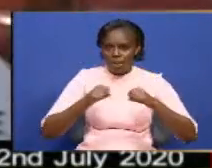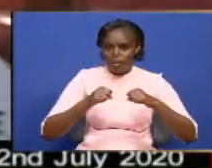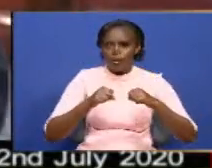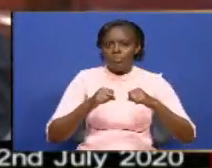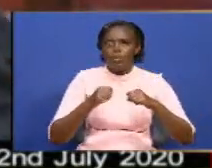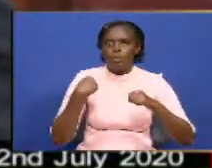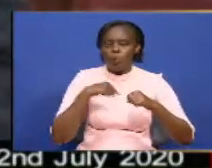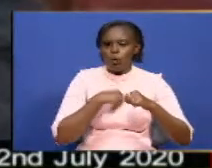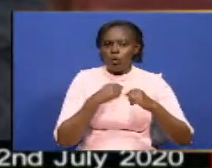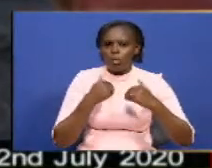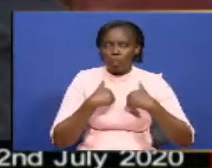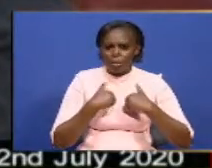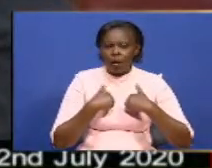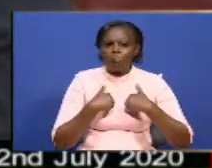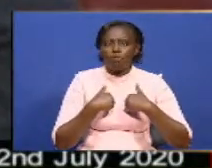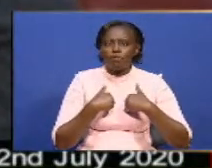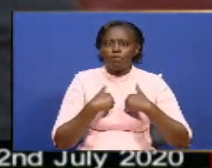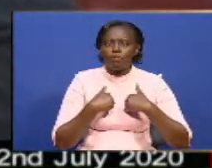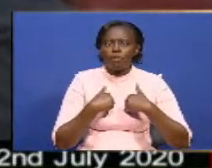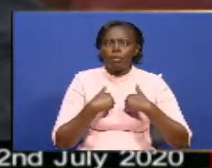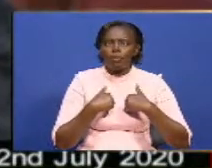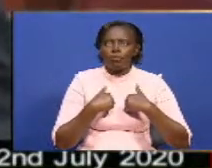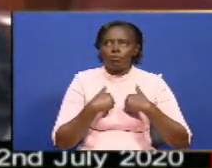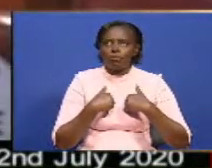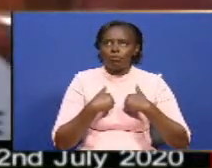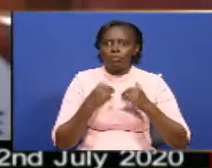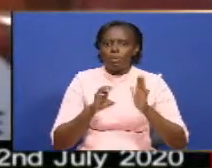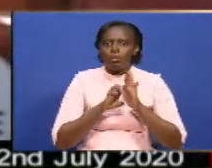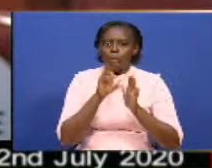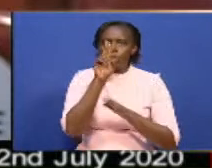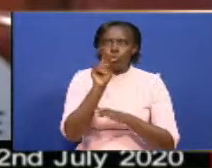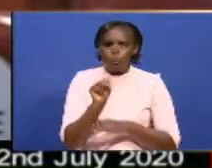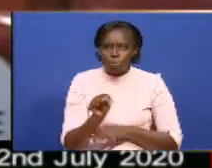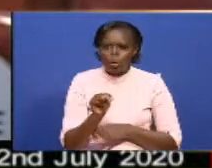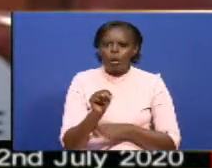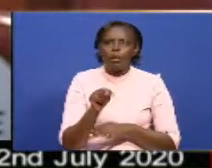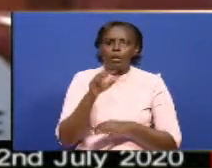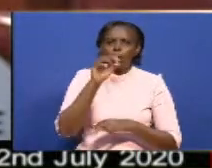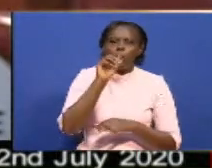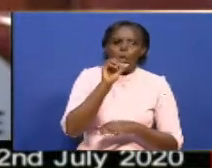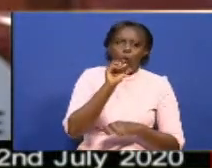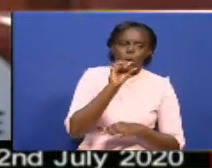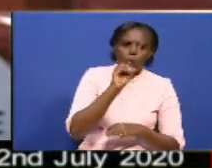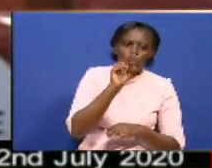we have signed into, like the UN one, the OAU one,